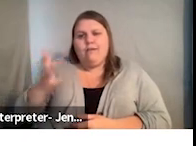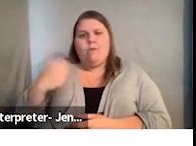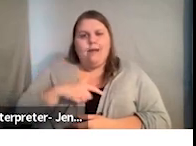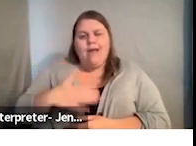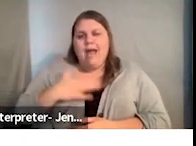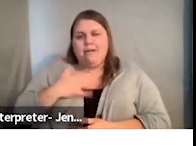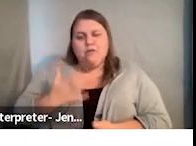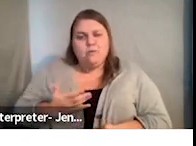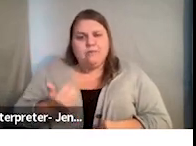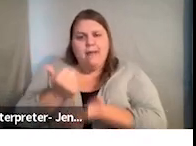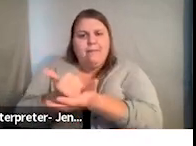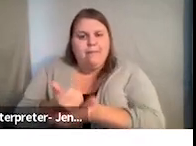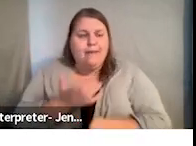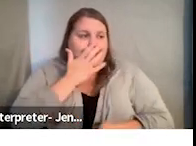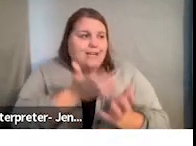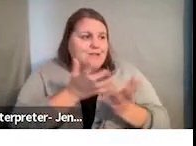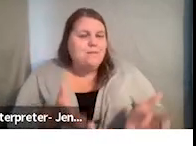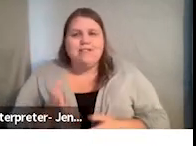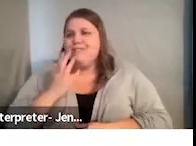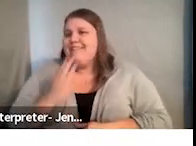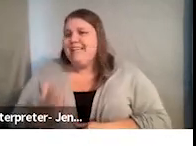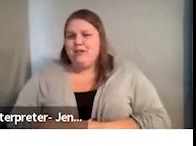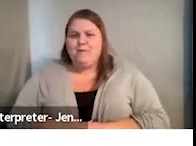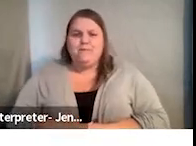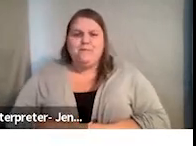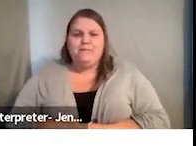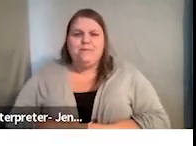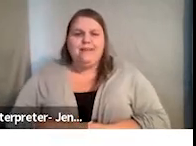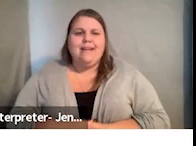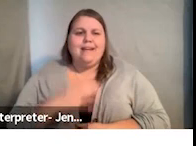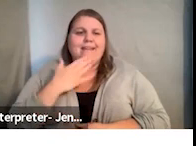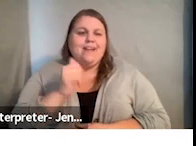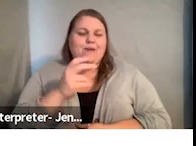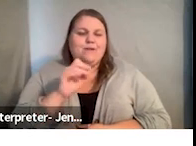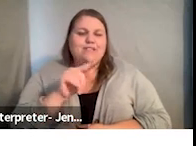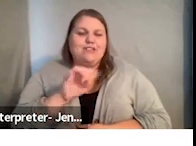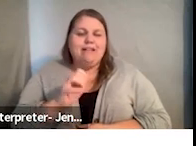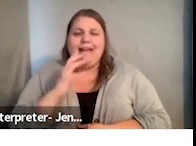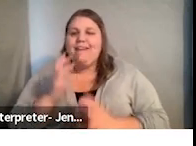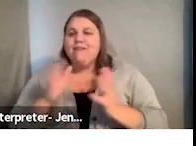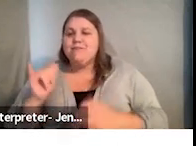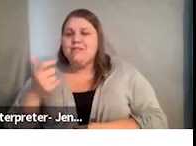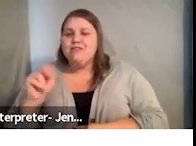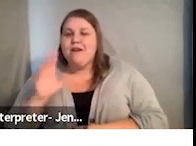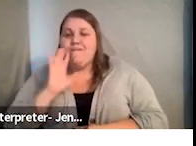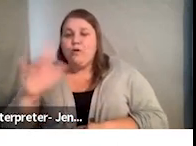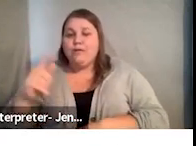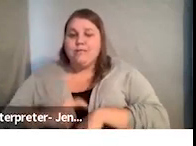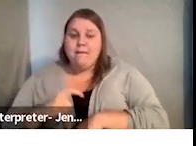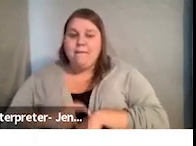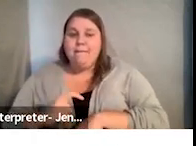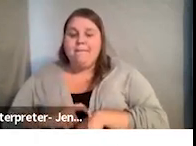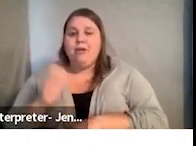much. Thank you. Thank you, Jeanette, and thank you so much, John, for your time and